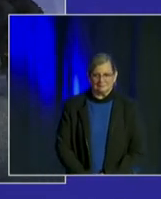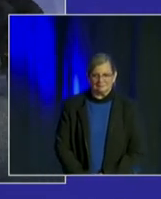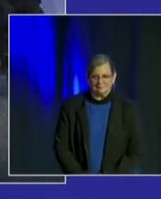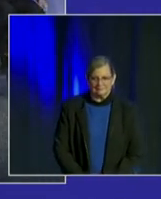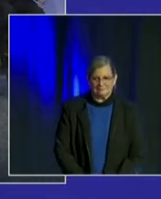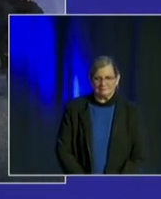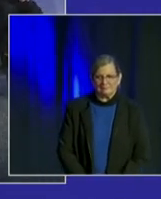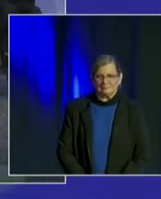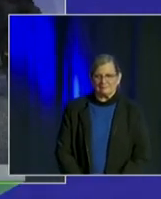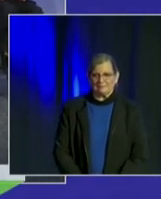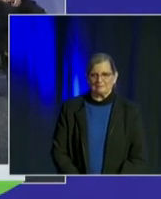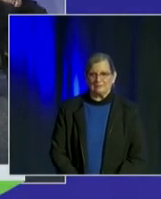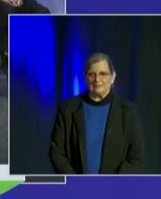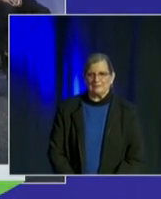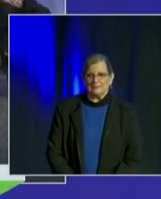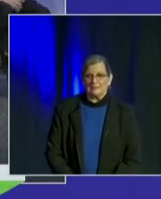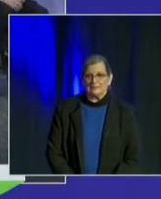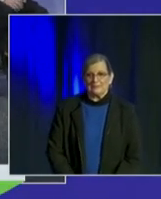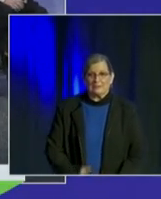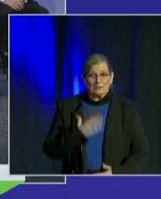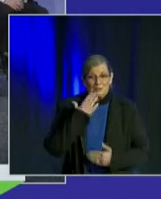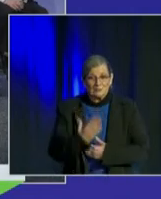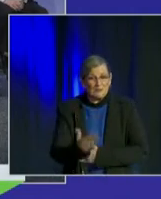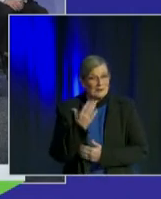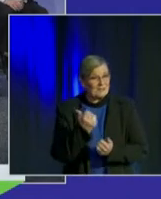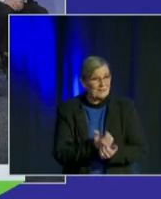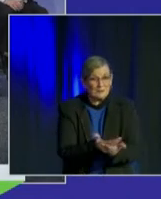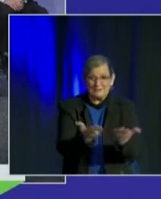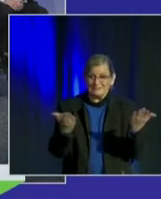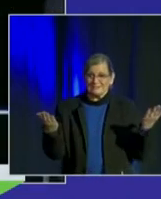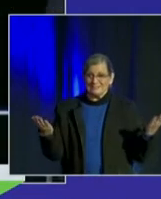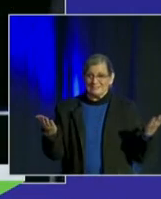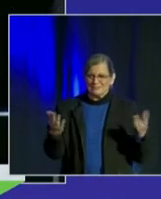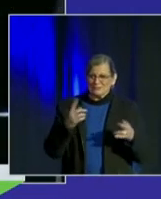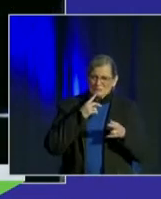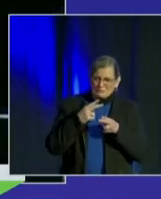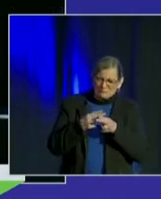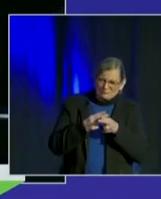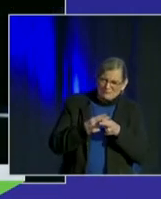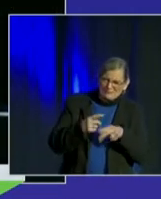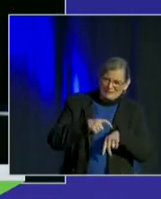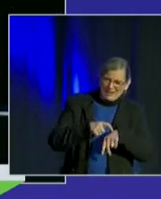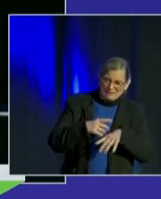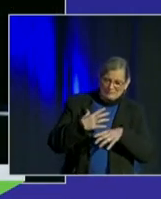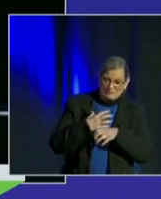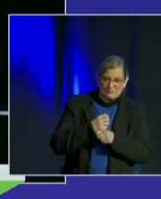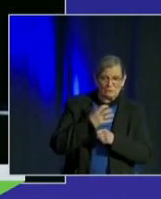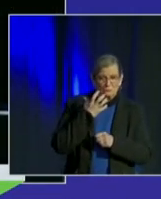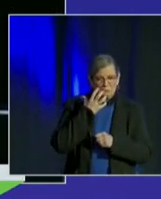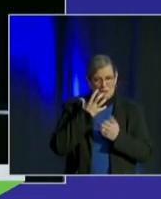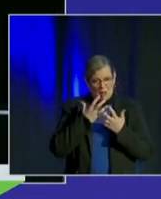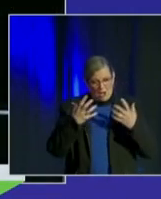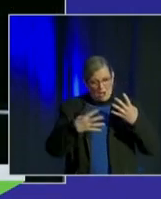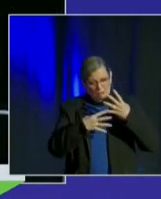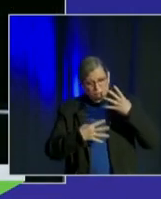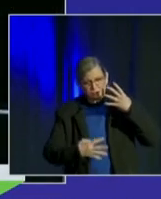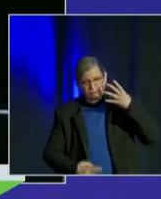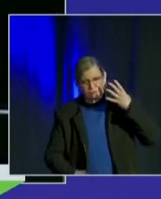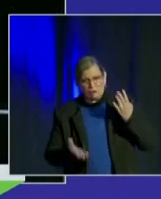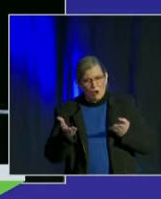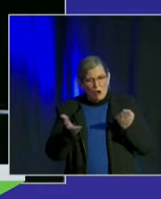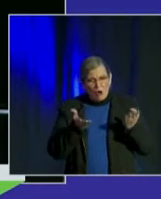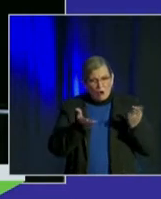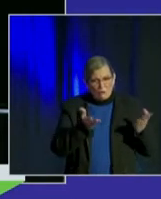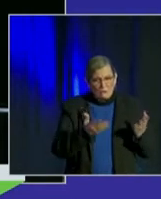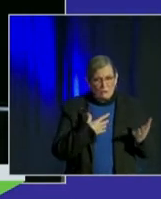Good morning, everyone. In the brief time that I have allotted, I will offer 3 reasons that I would like you to